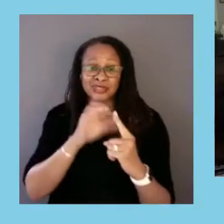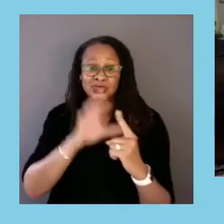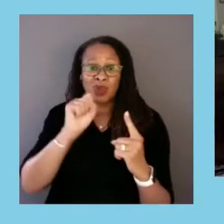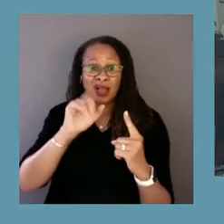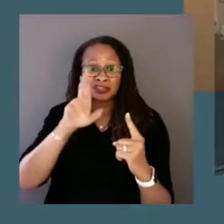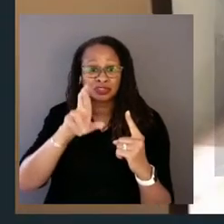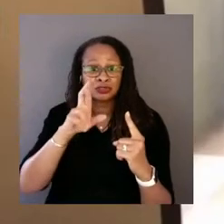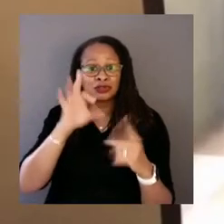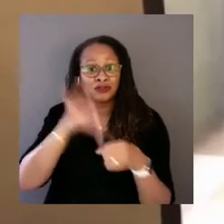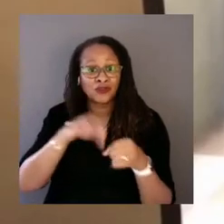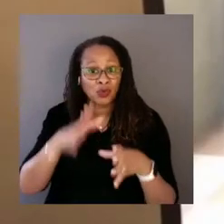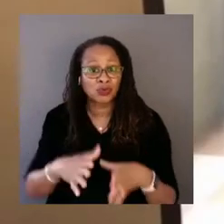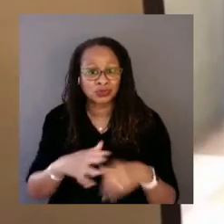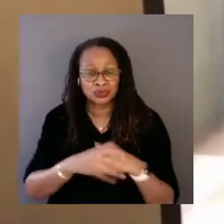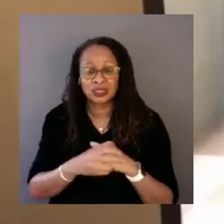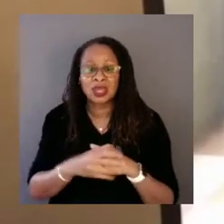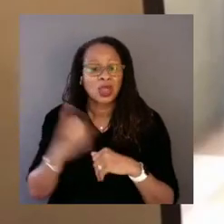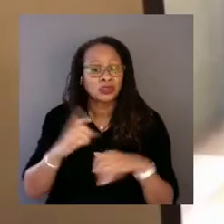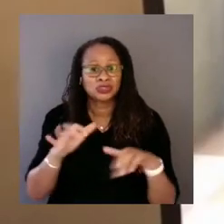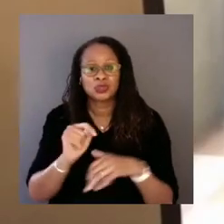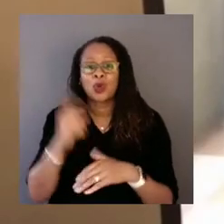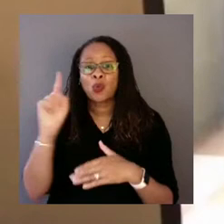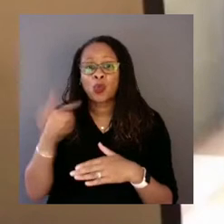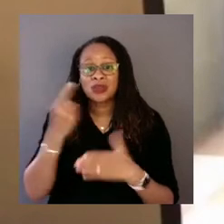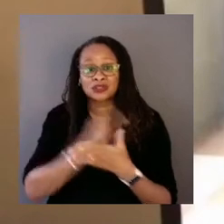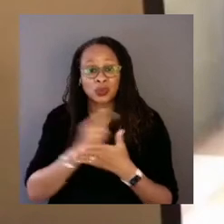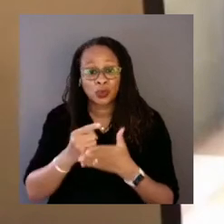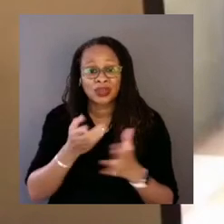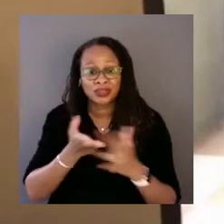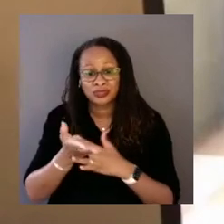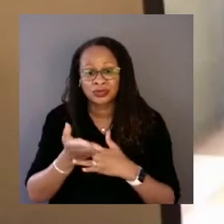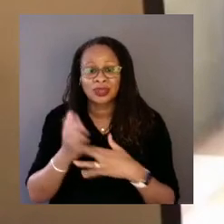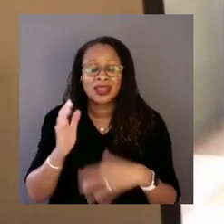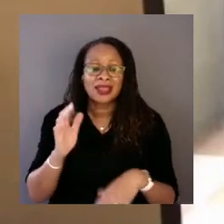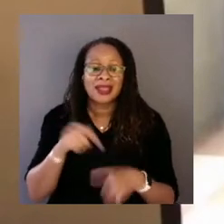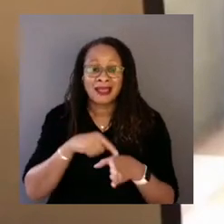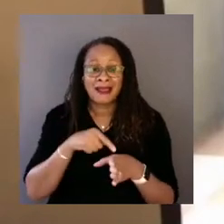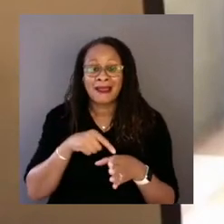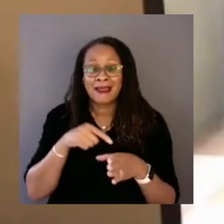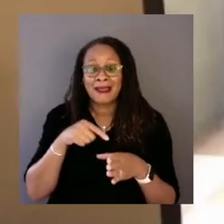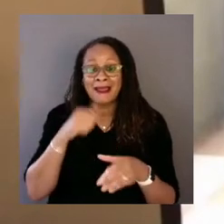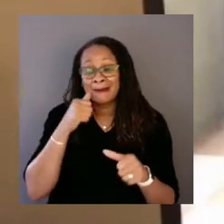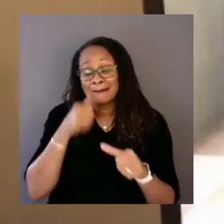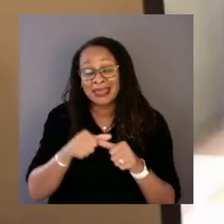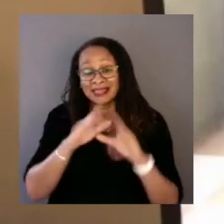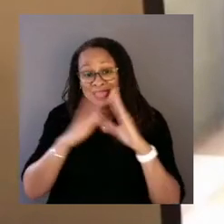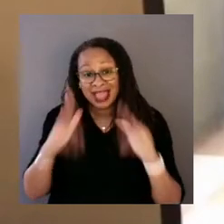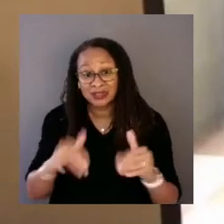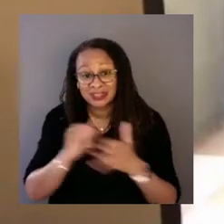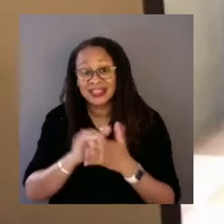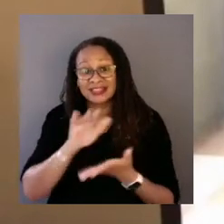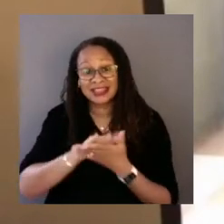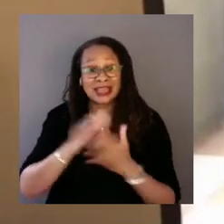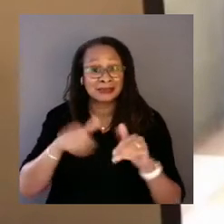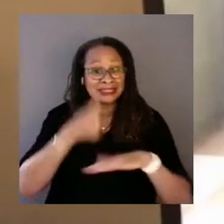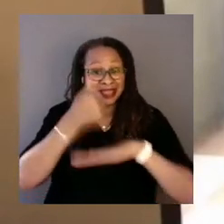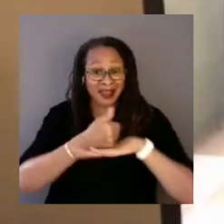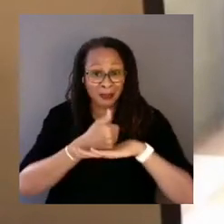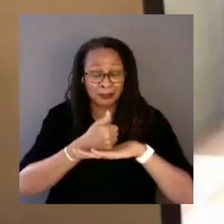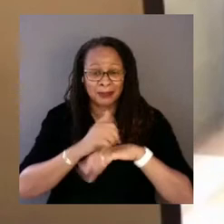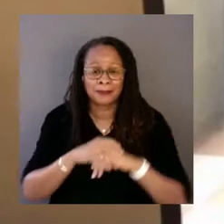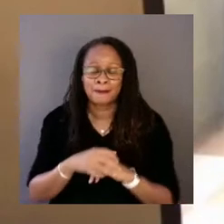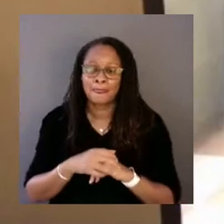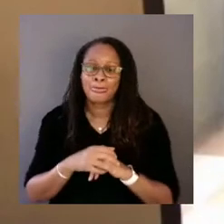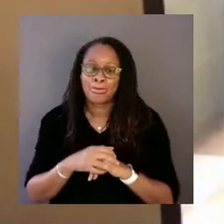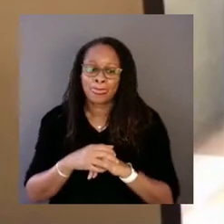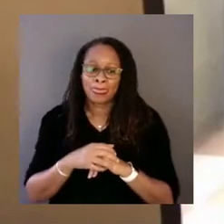voters. And we're only allowed to do that once a week through a mailing house that the Academy has set up. So, you know, we know